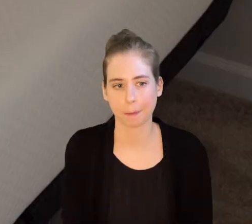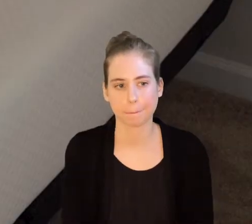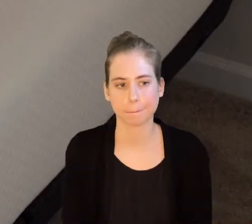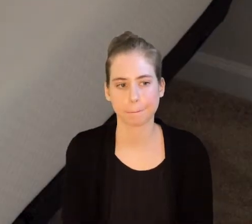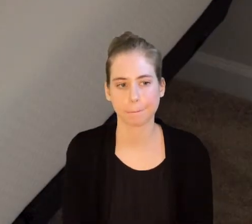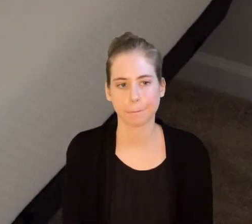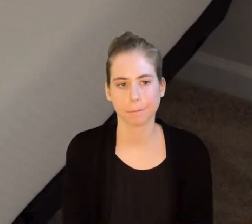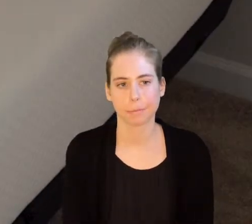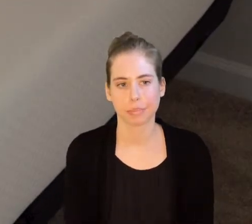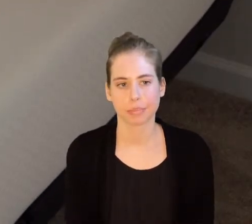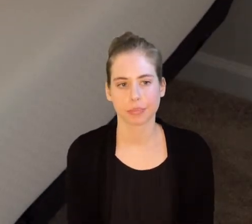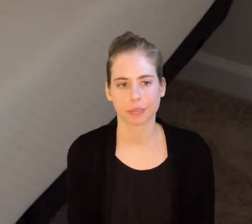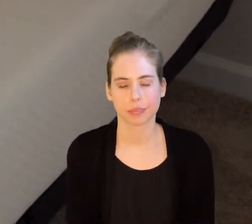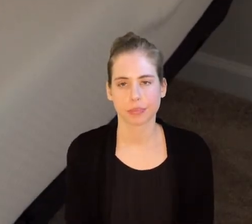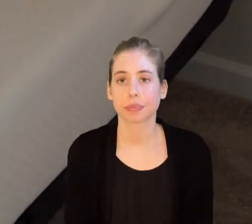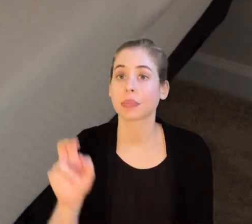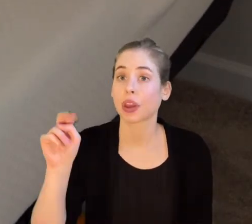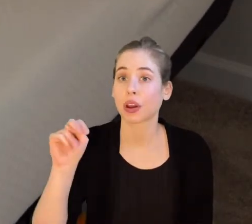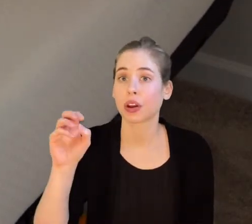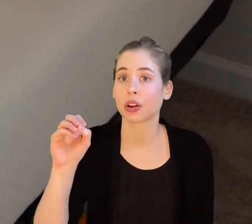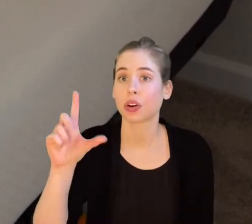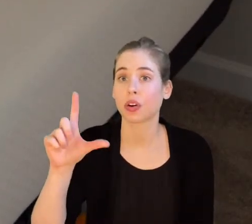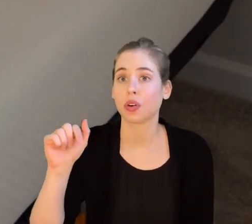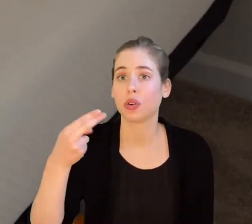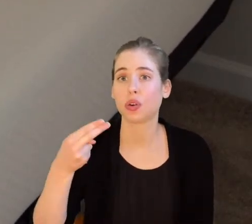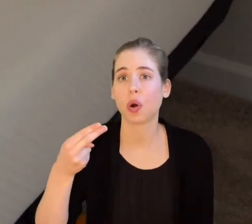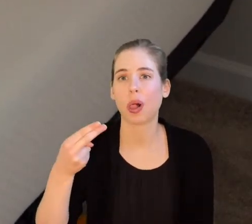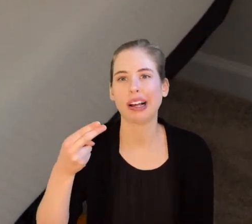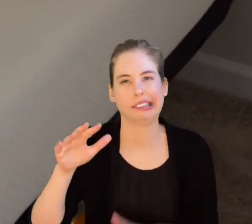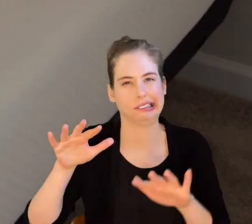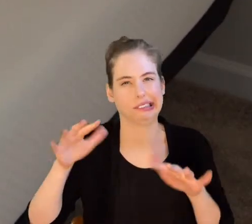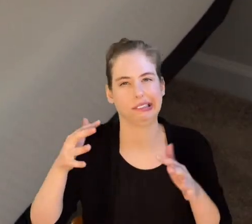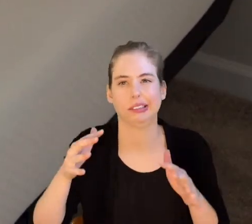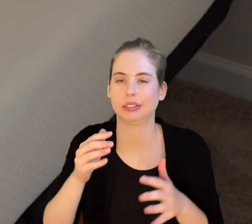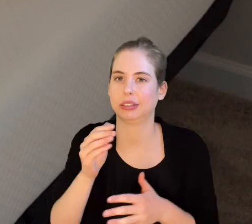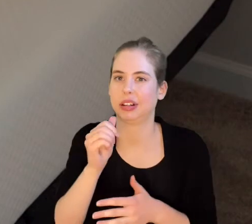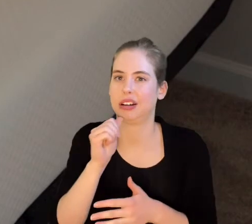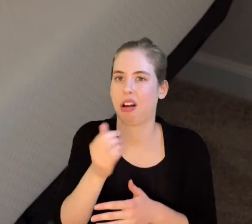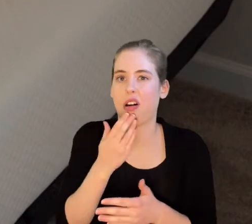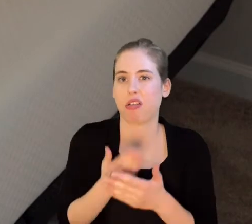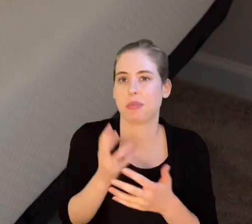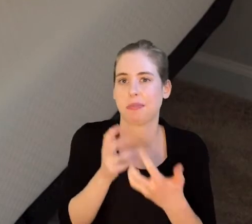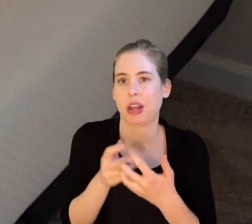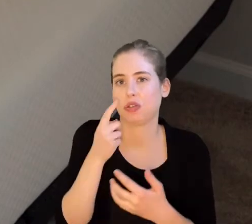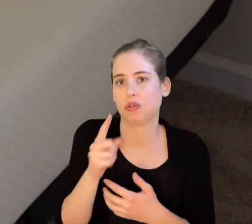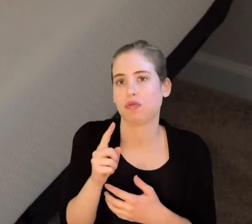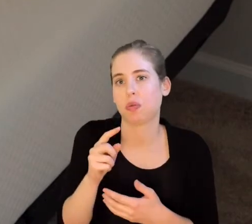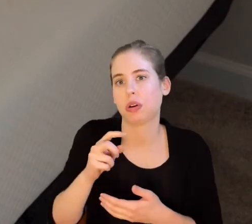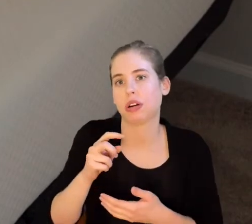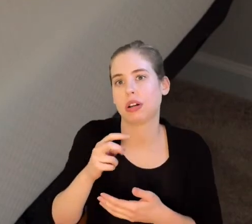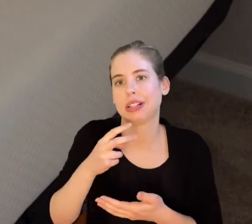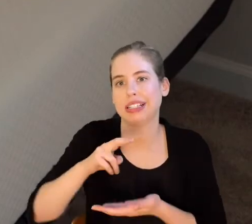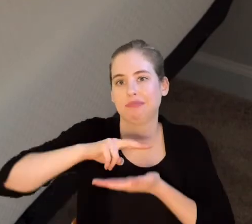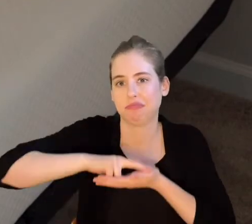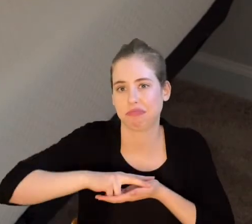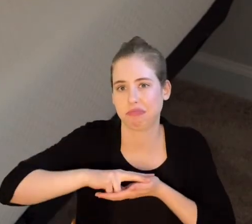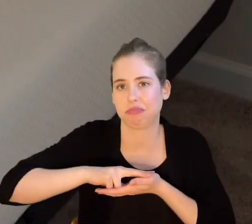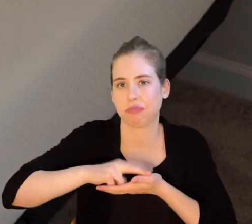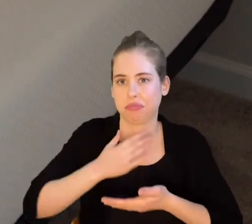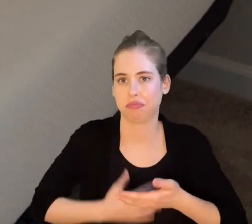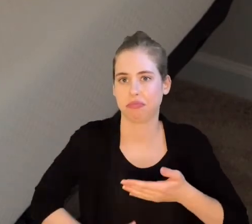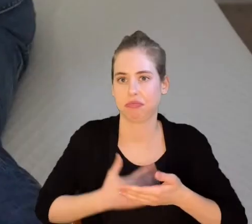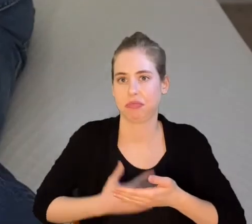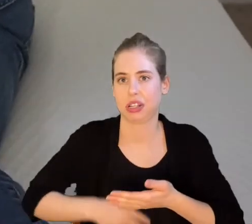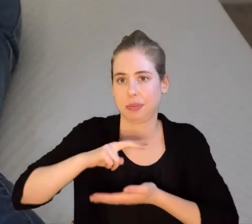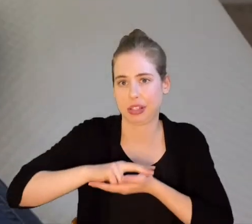NOLA is least suited for stomach sleeping. While side sleepers benefit from ample cushioning through the hips, stomach sleepers